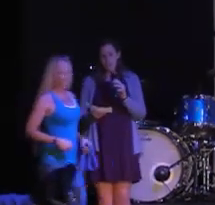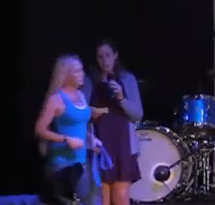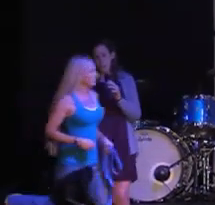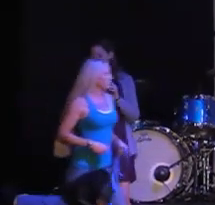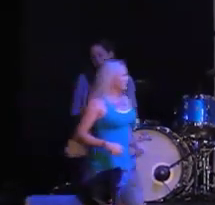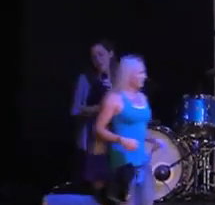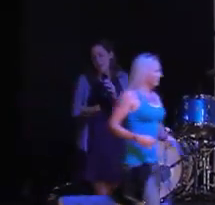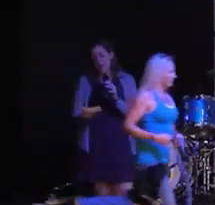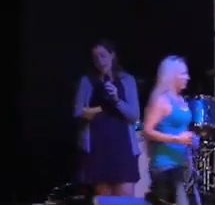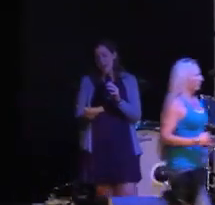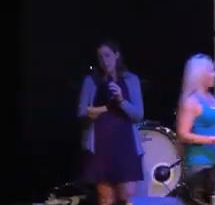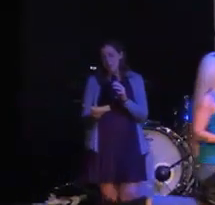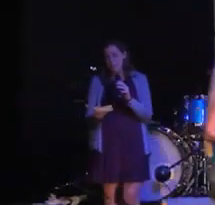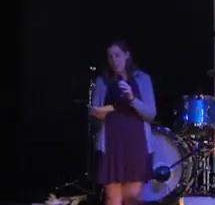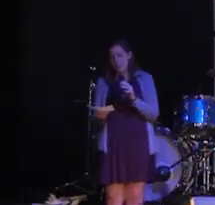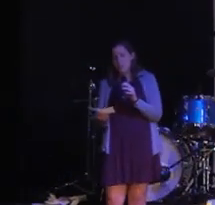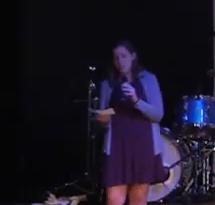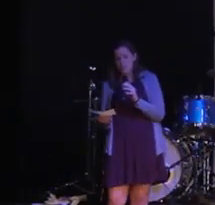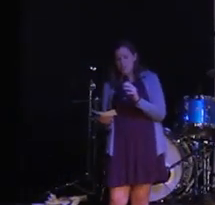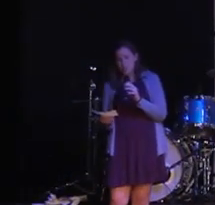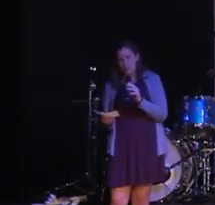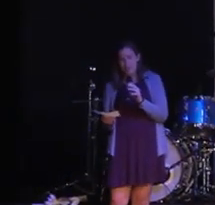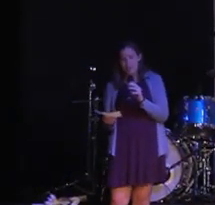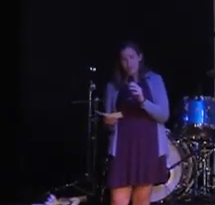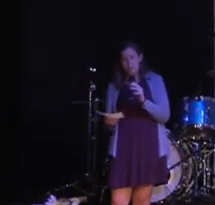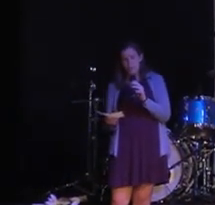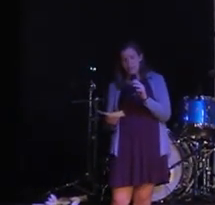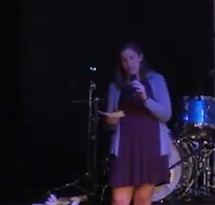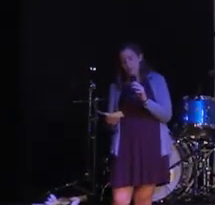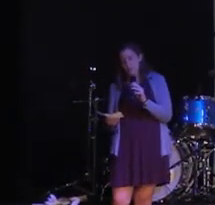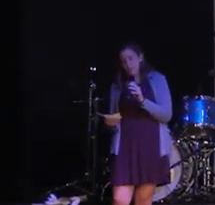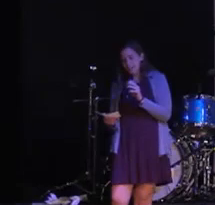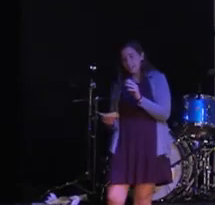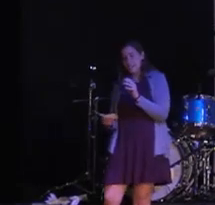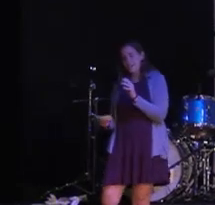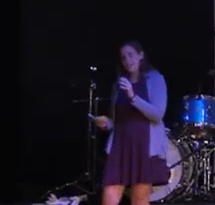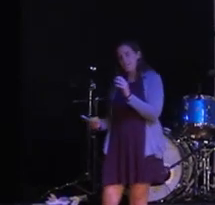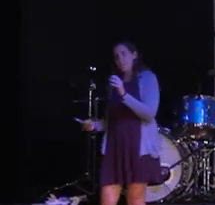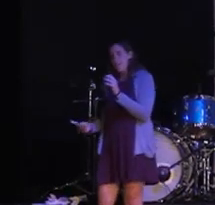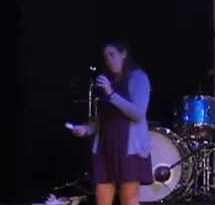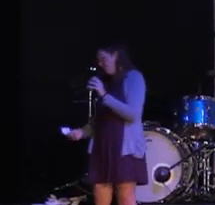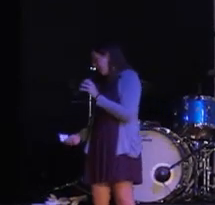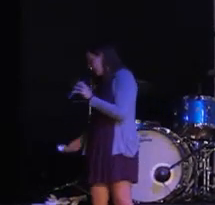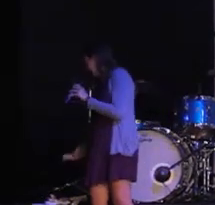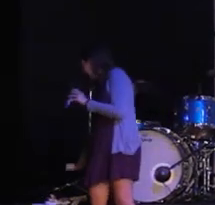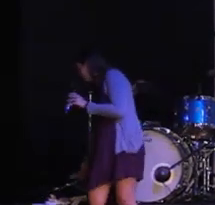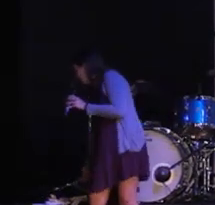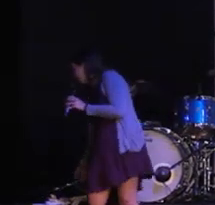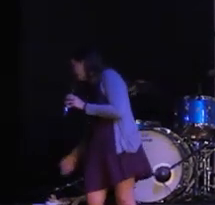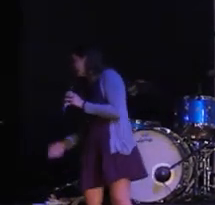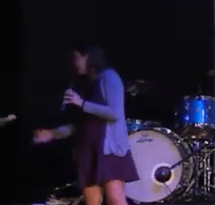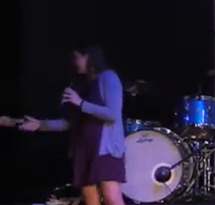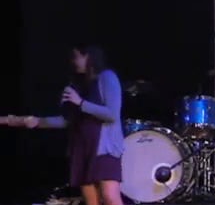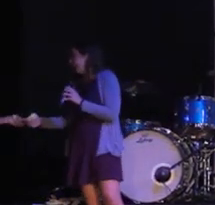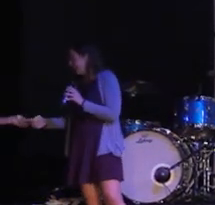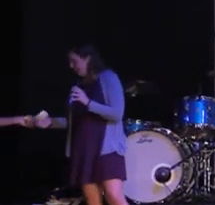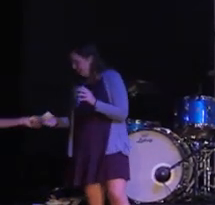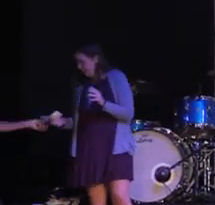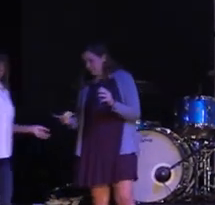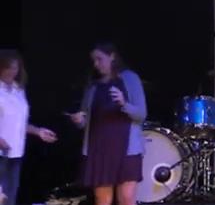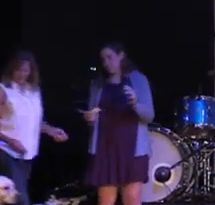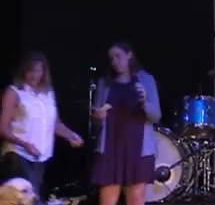This is Dern, raised by Aaron Bateser of Scotts Valley, California. He is Aaron's fifth puppy.